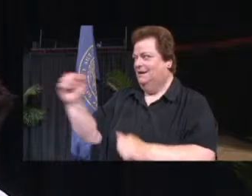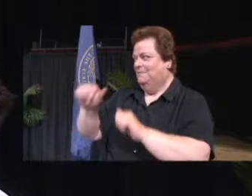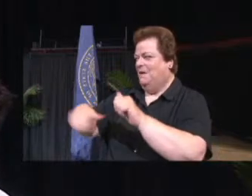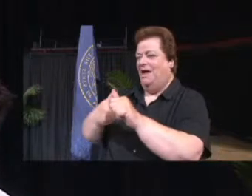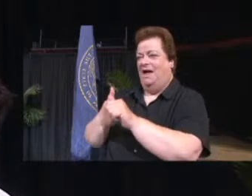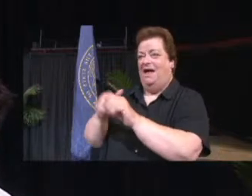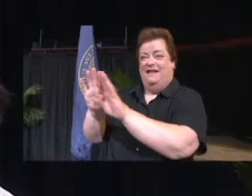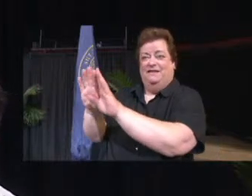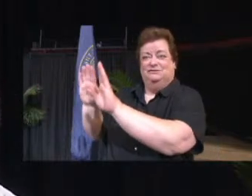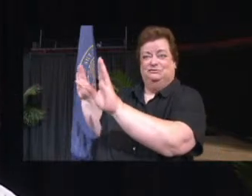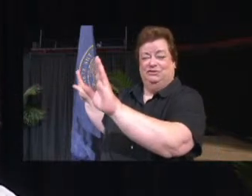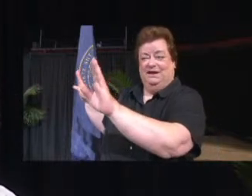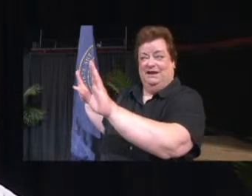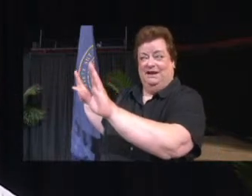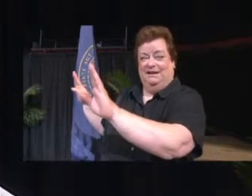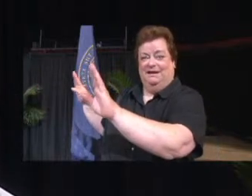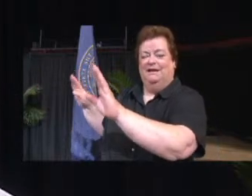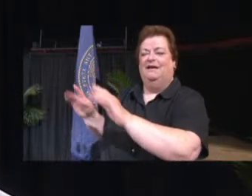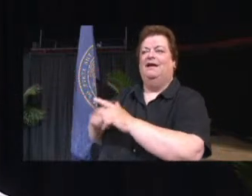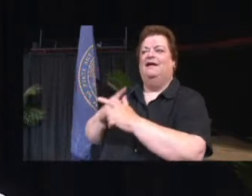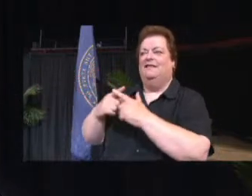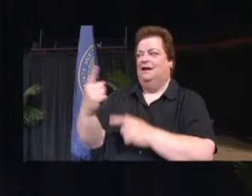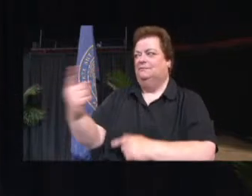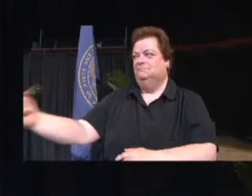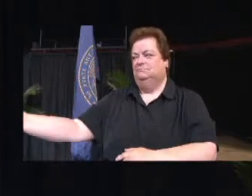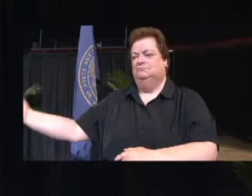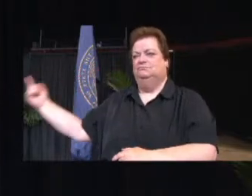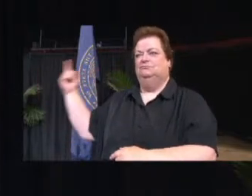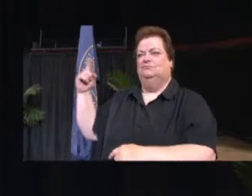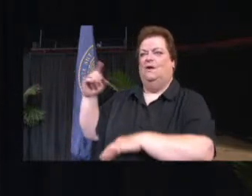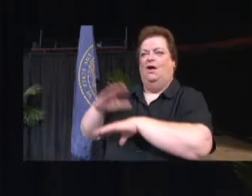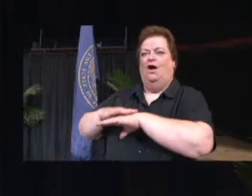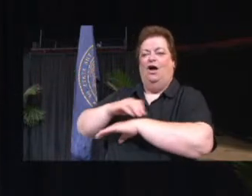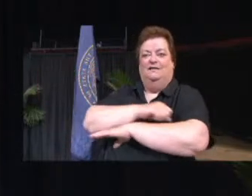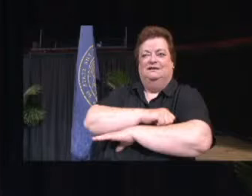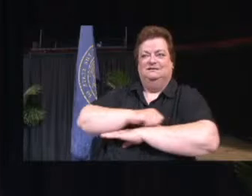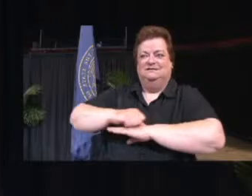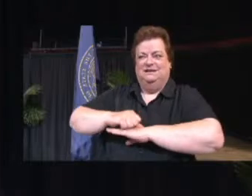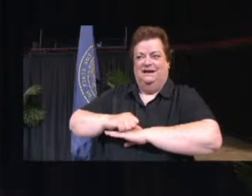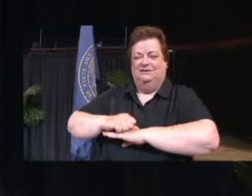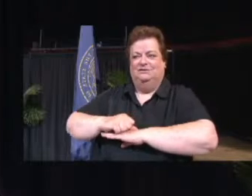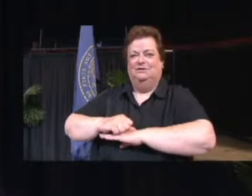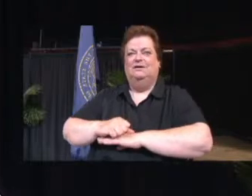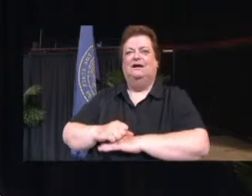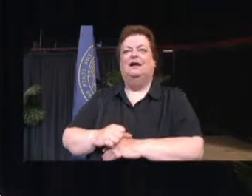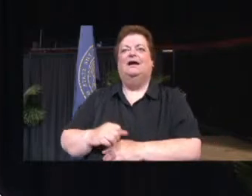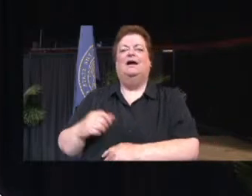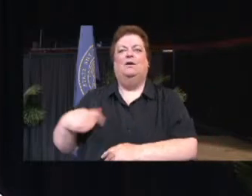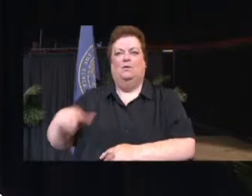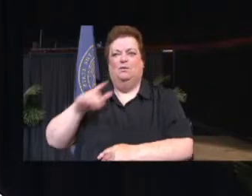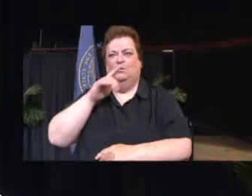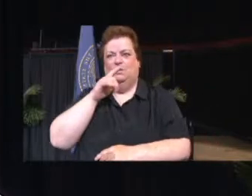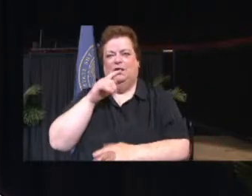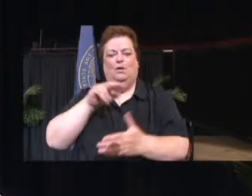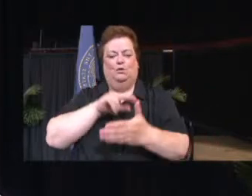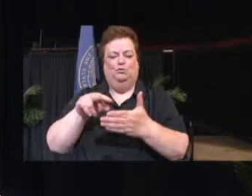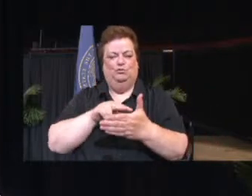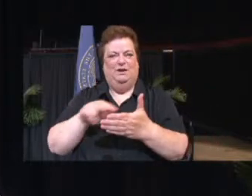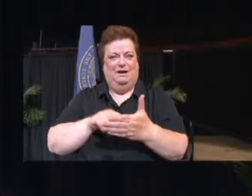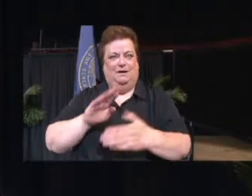screen, and then you're going to walk up on stage where you're going to meet Miss Wentz and Miss Harder, and they're going to be doing the reading of the